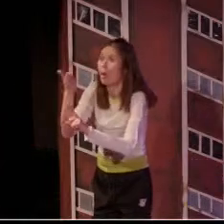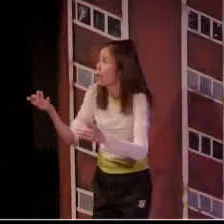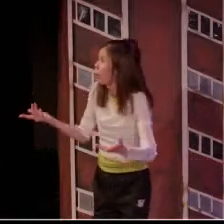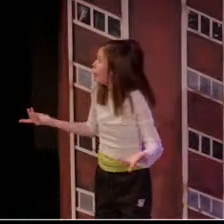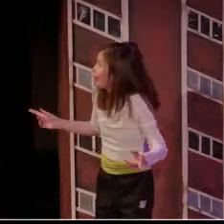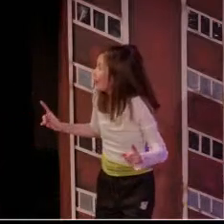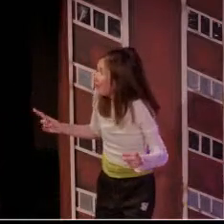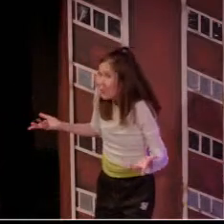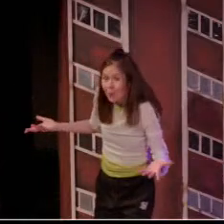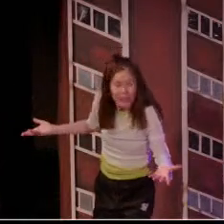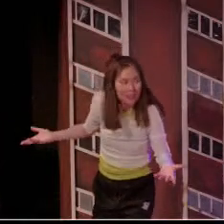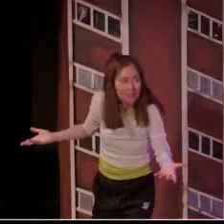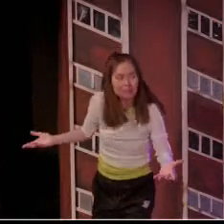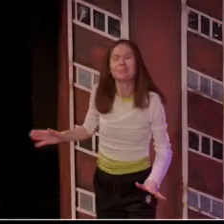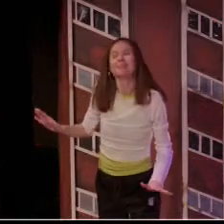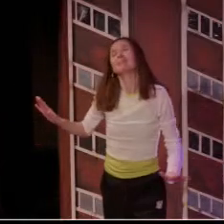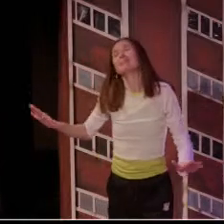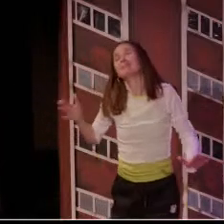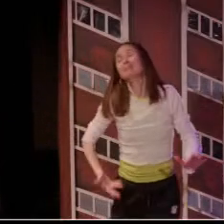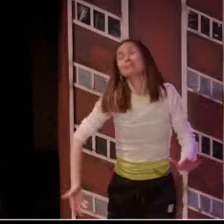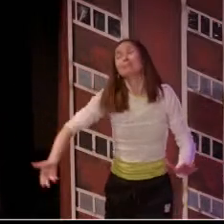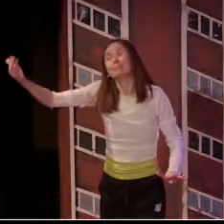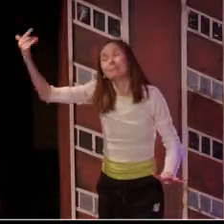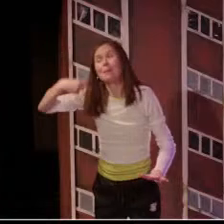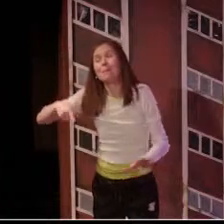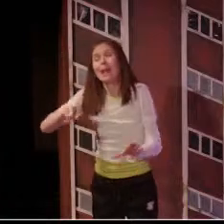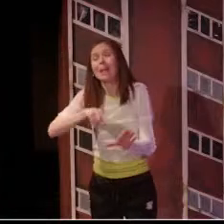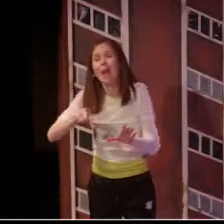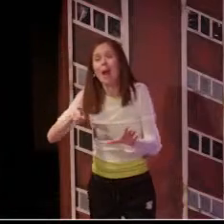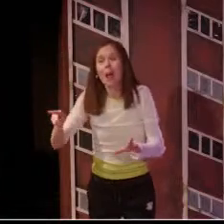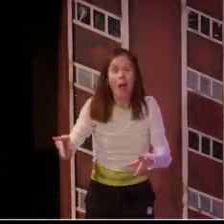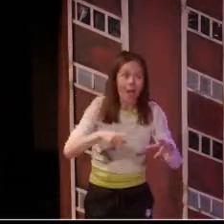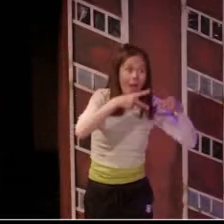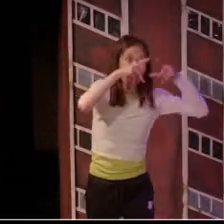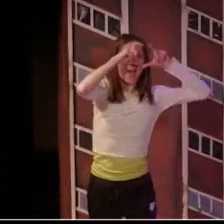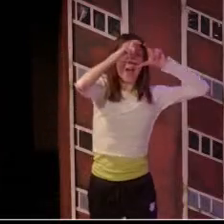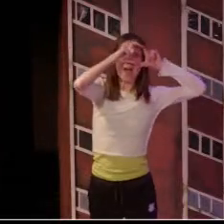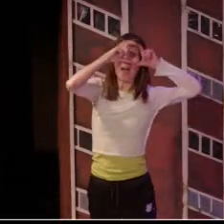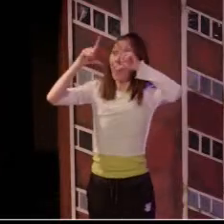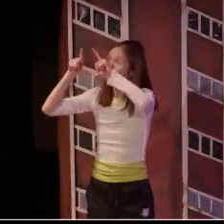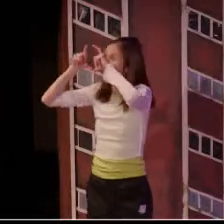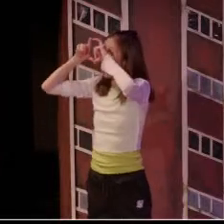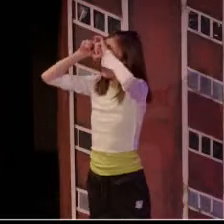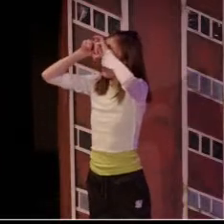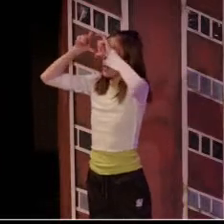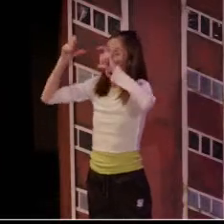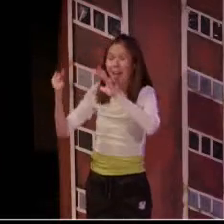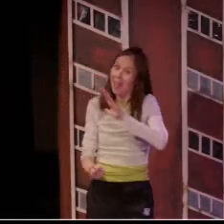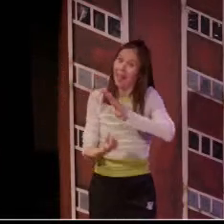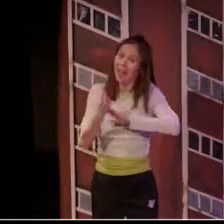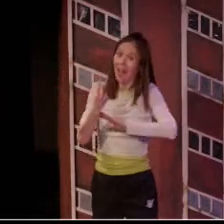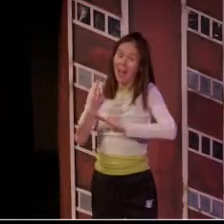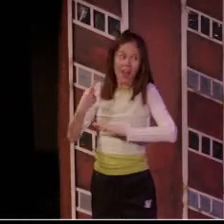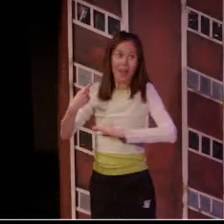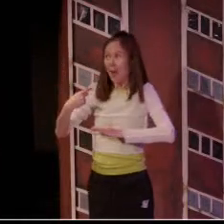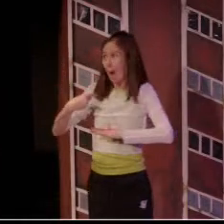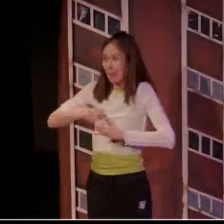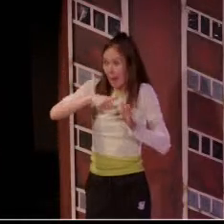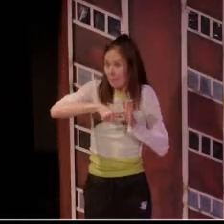In truth, when I was young and struck by love as you are, I was known to smother my sweetheart with